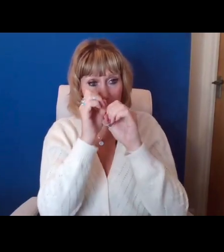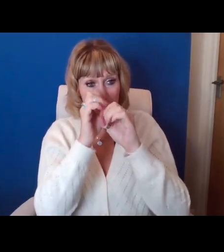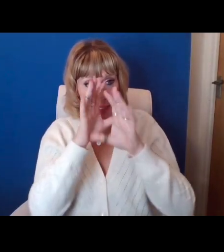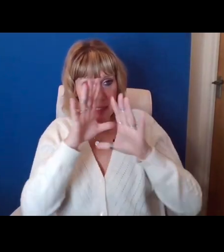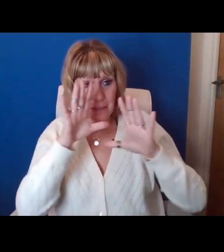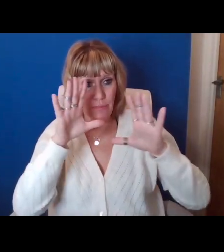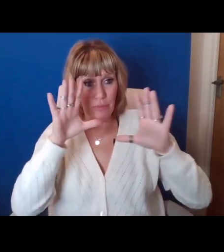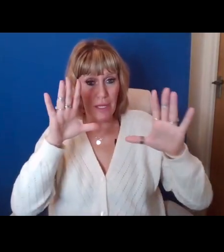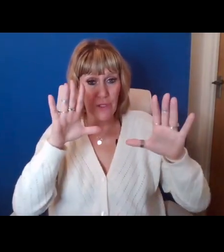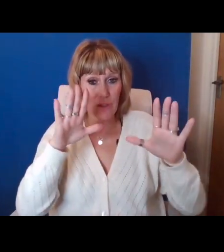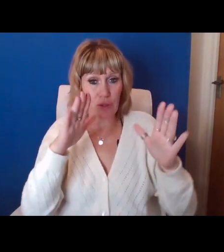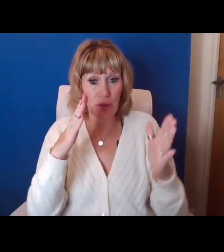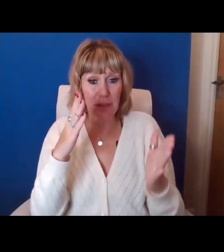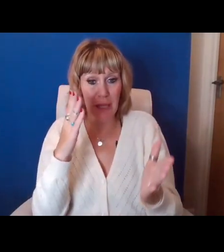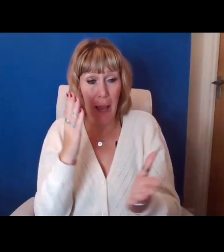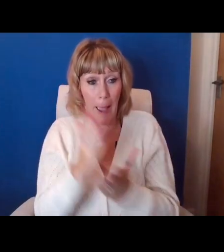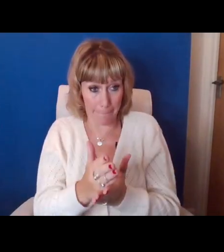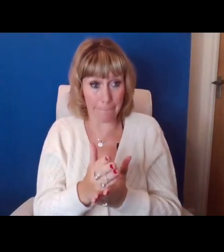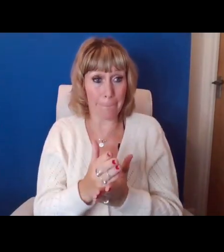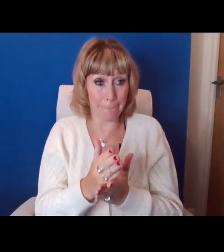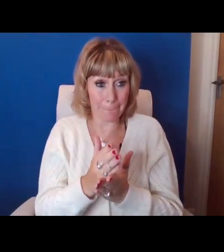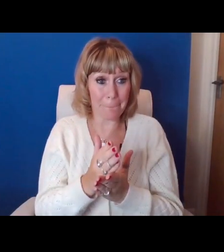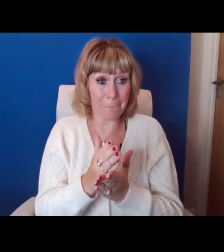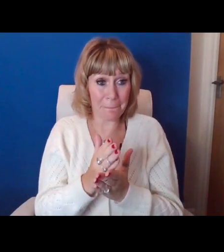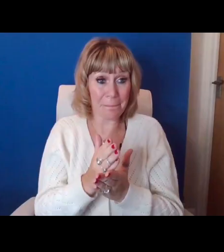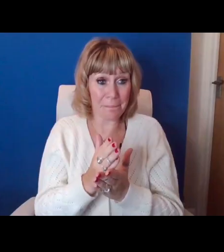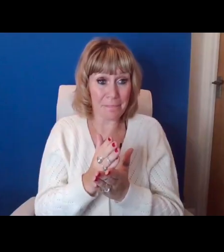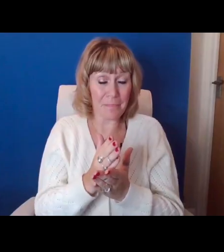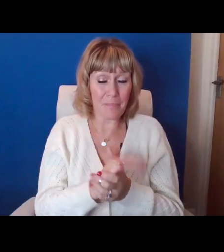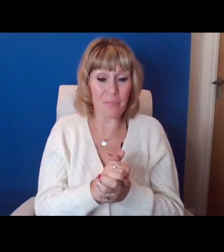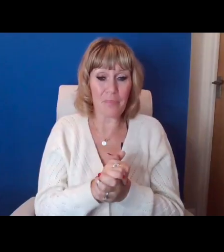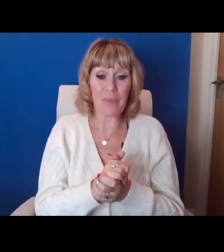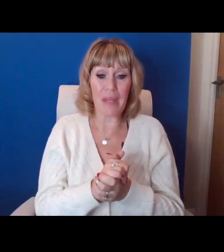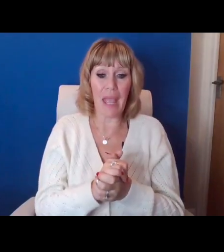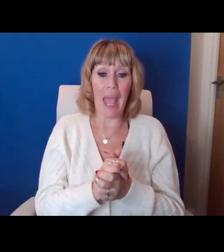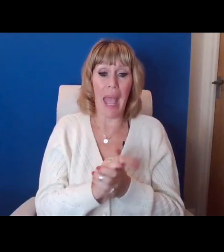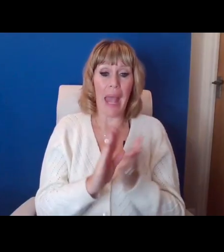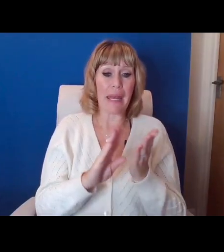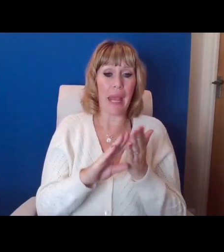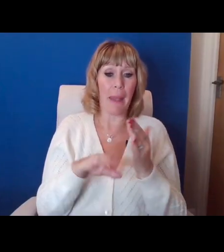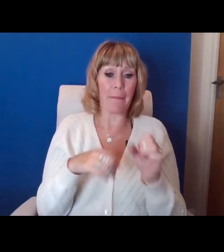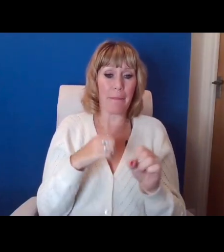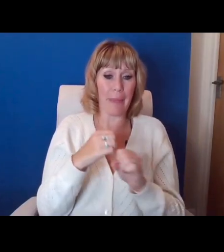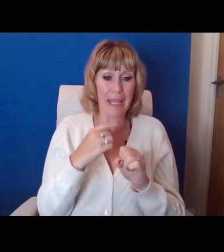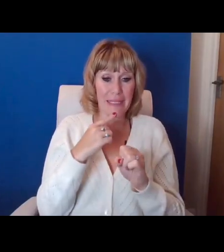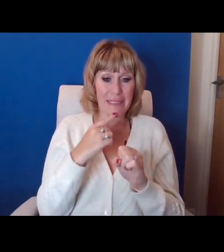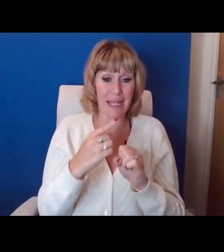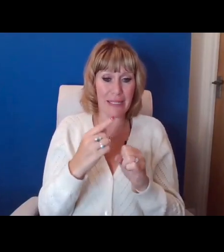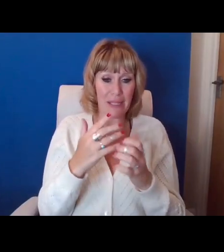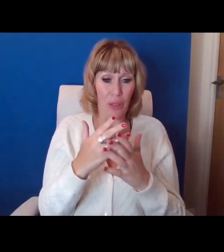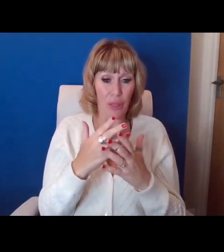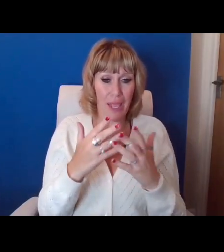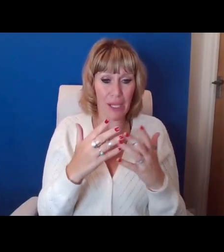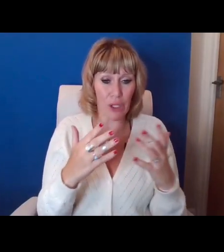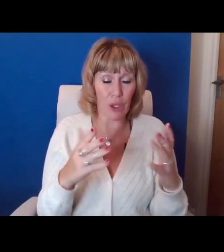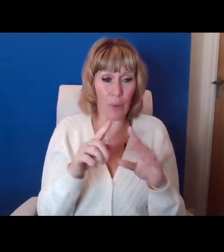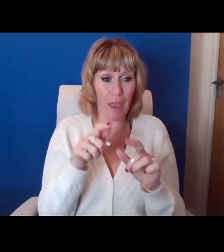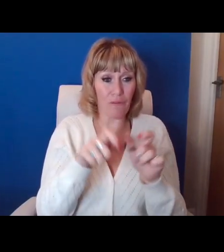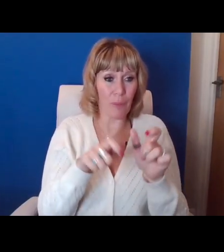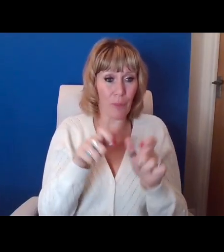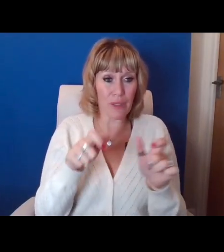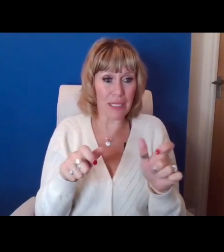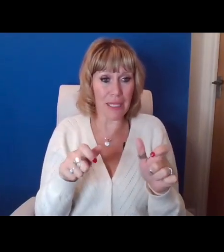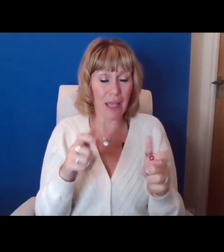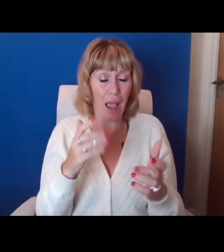is completely apt. And Meg says, thanks everybody. It was so fun and inspiring